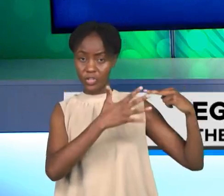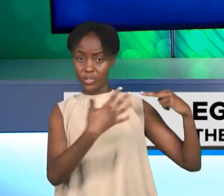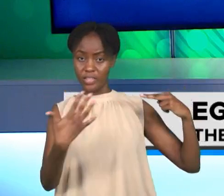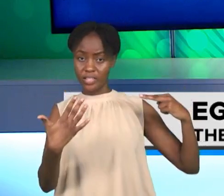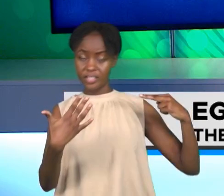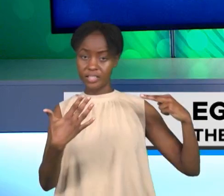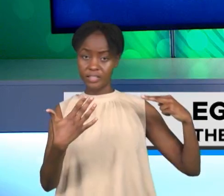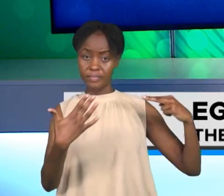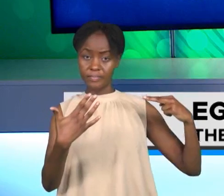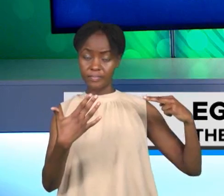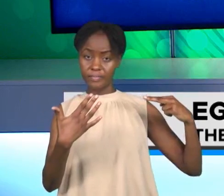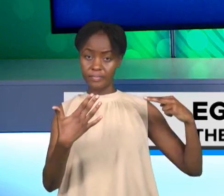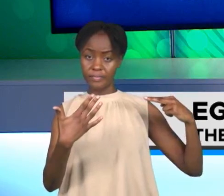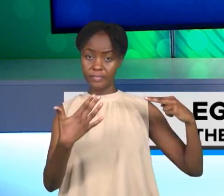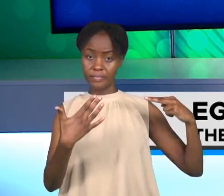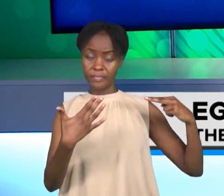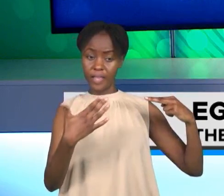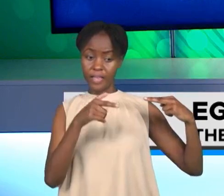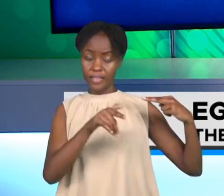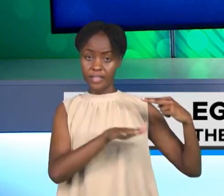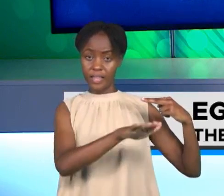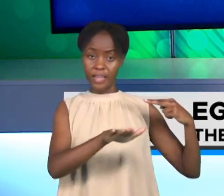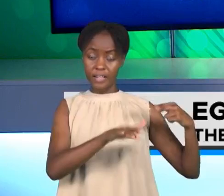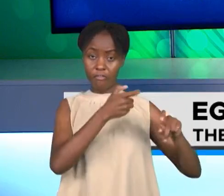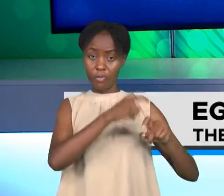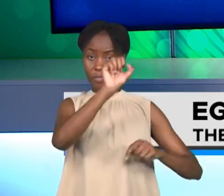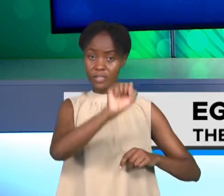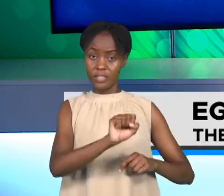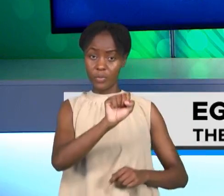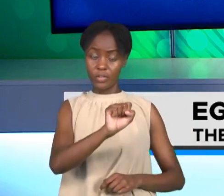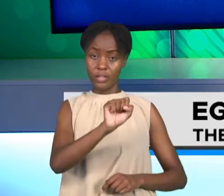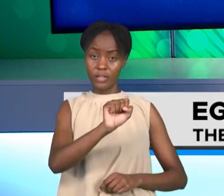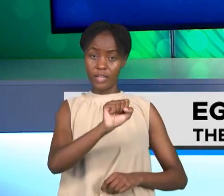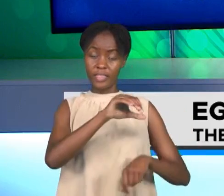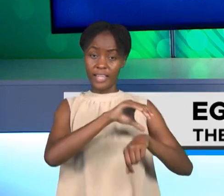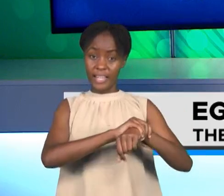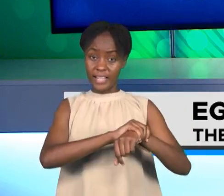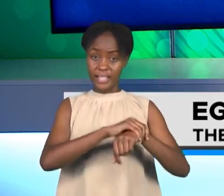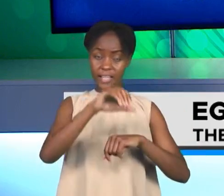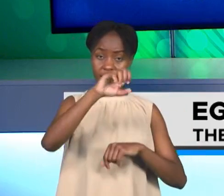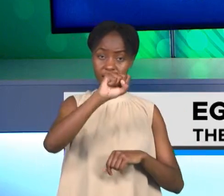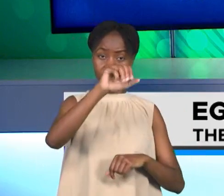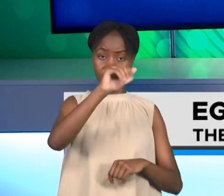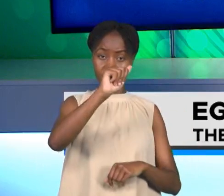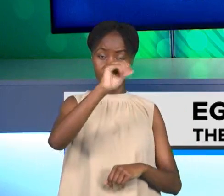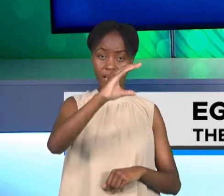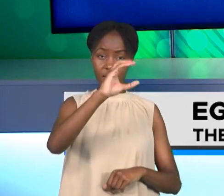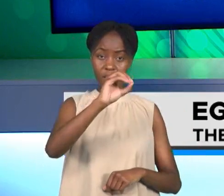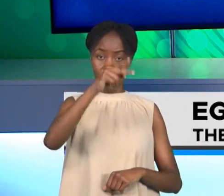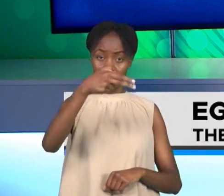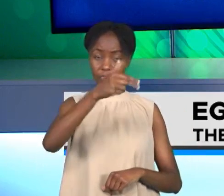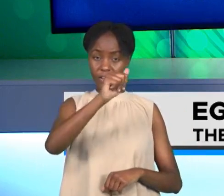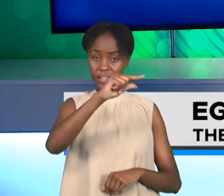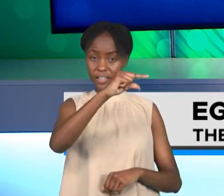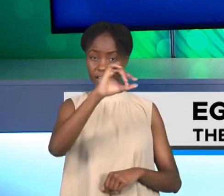Saqqara archaeological site, which is in the south of Cairo. That is including sarcophagi, which is over 3,000 years old.